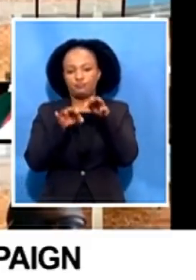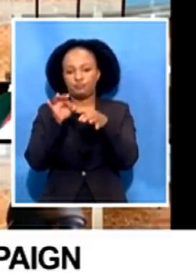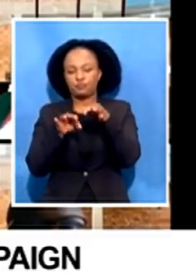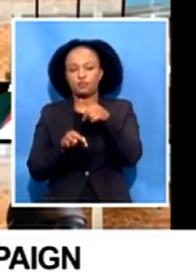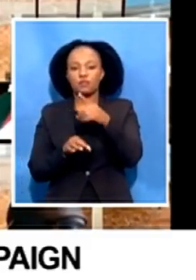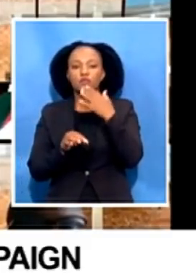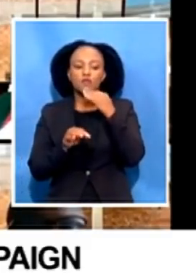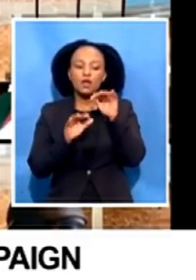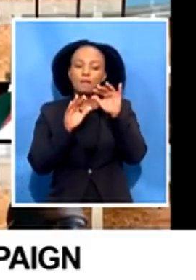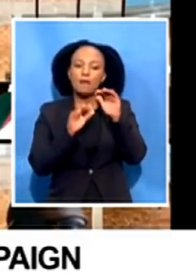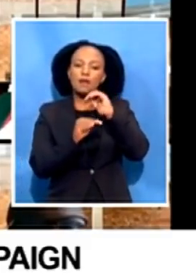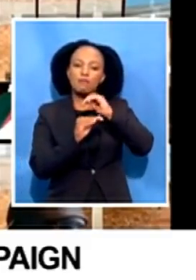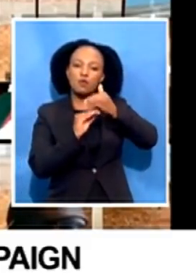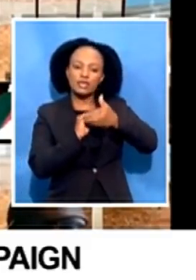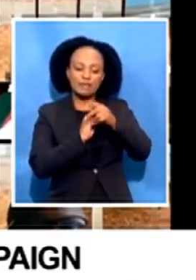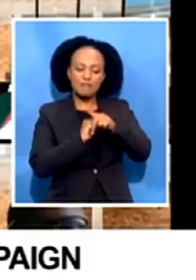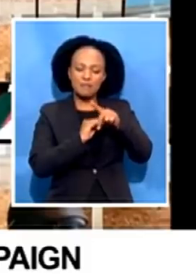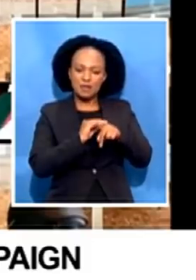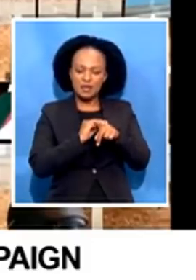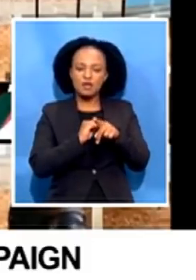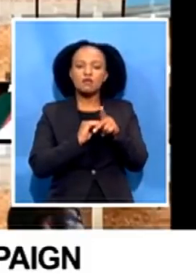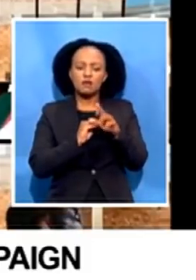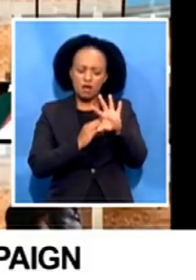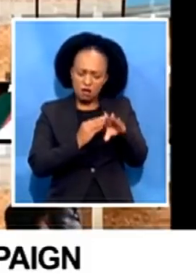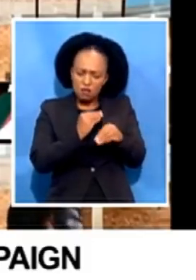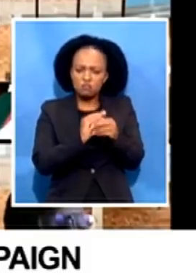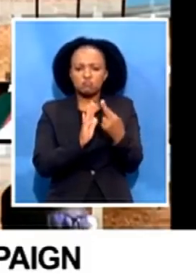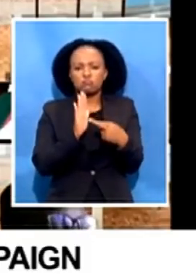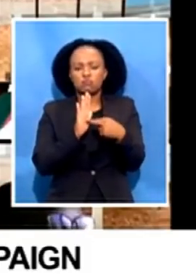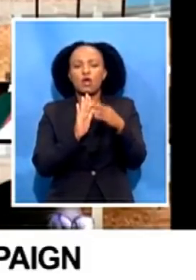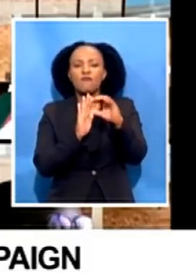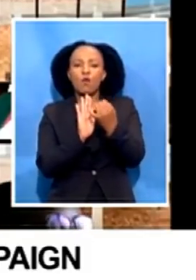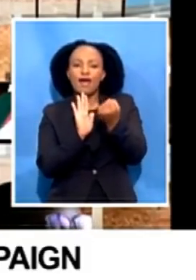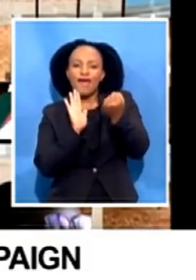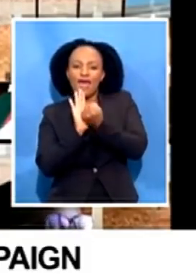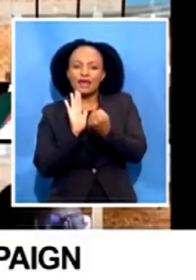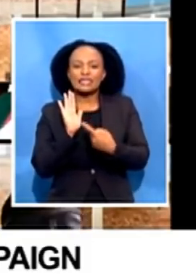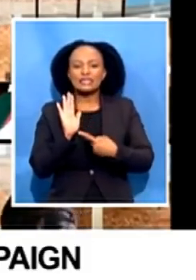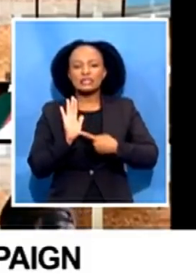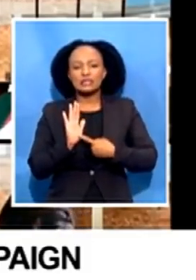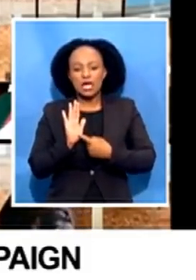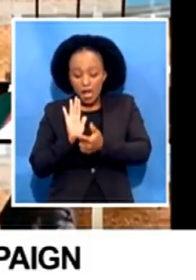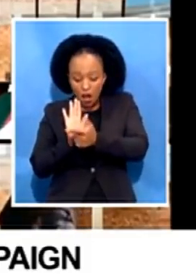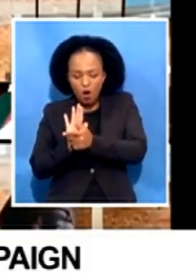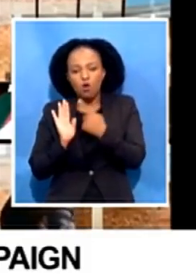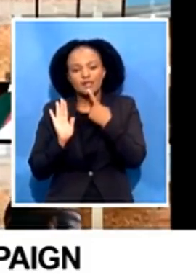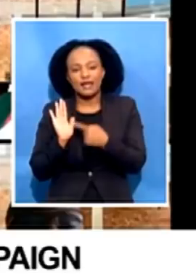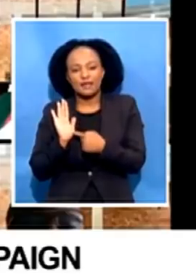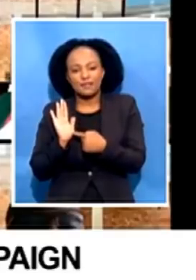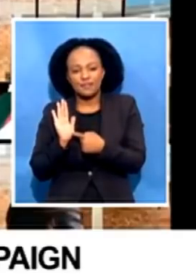and functions prescribed in the Act itself, which is the Public Protector Act.